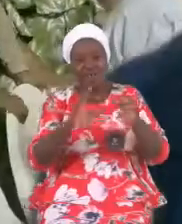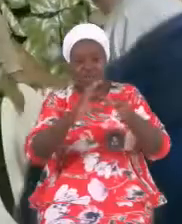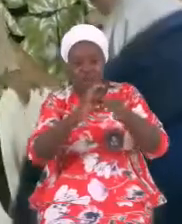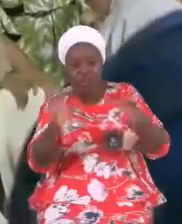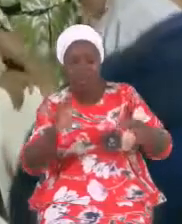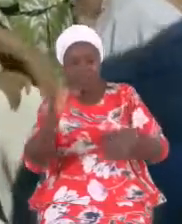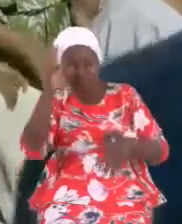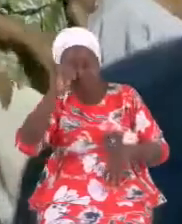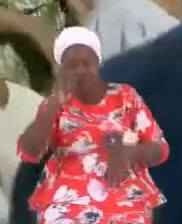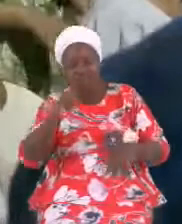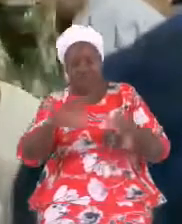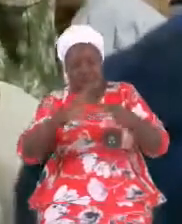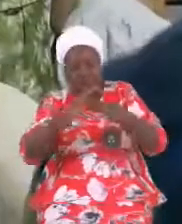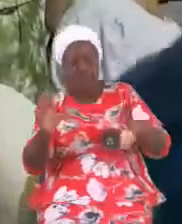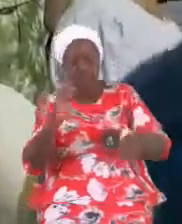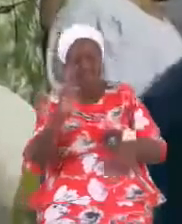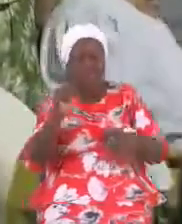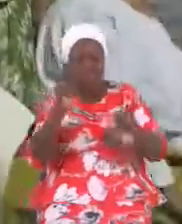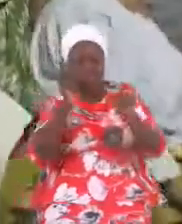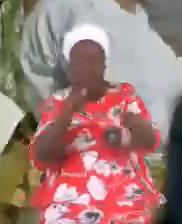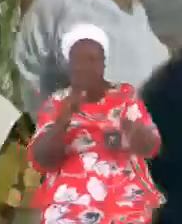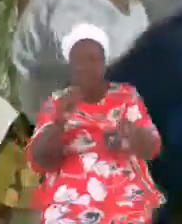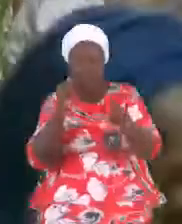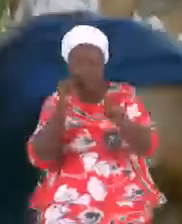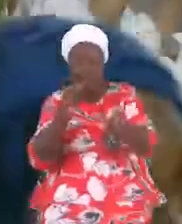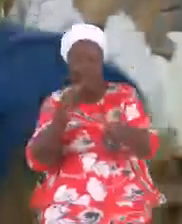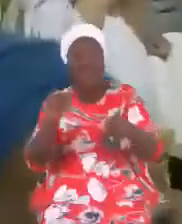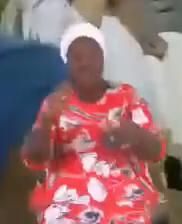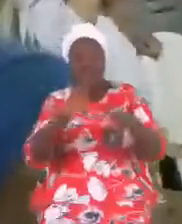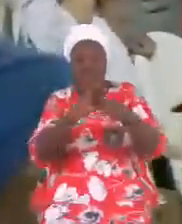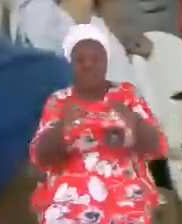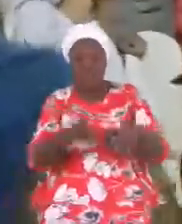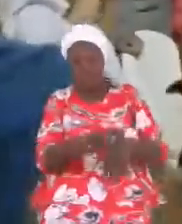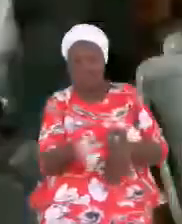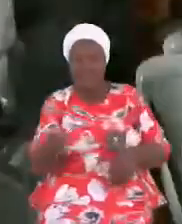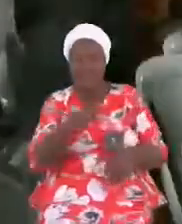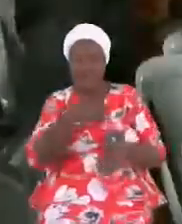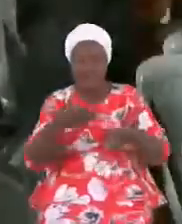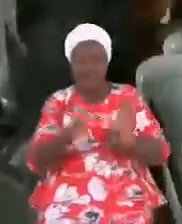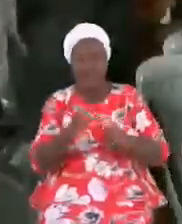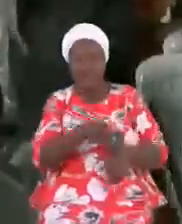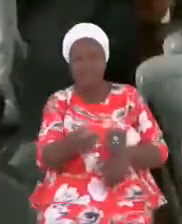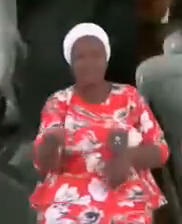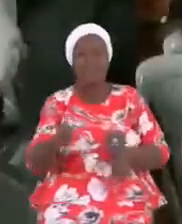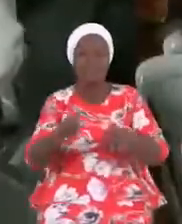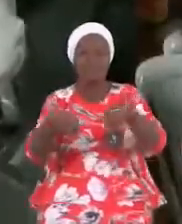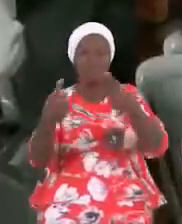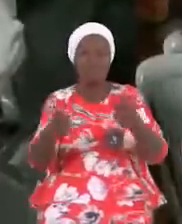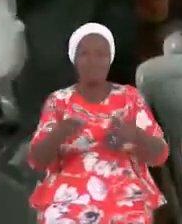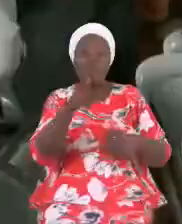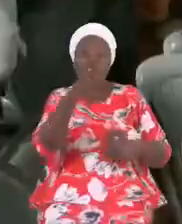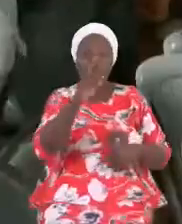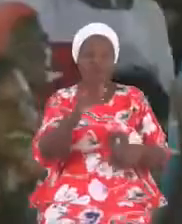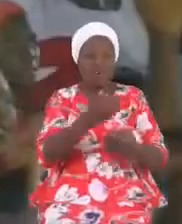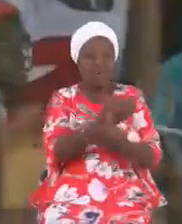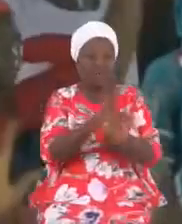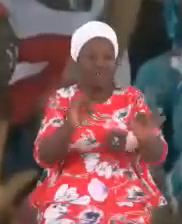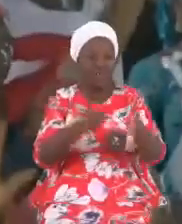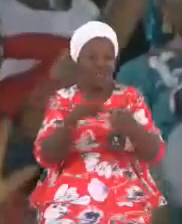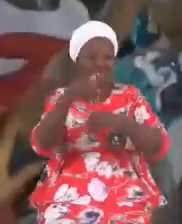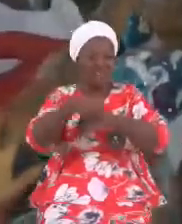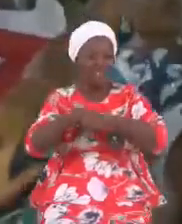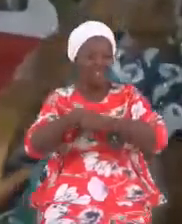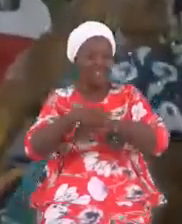her. Loose them. And let them go. You're free to write.